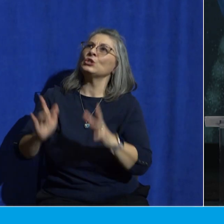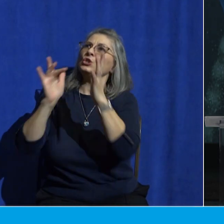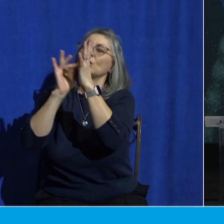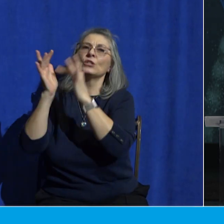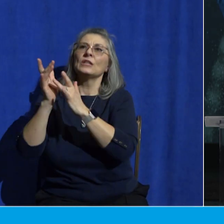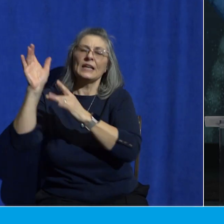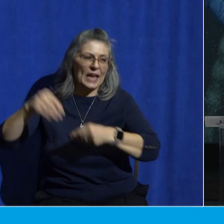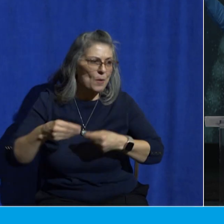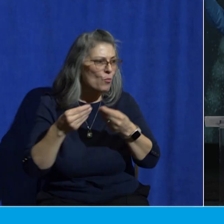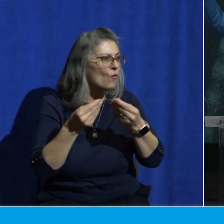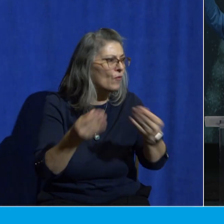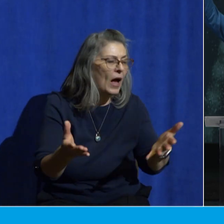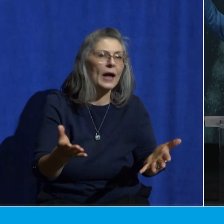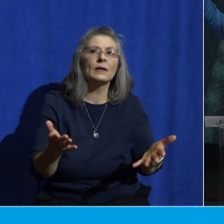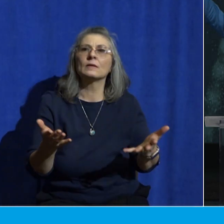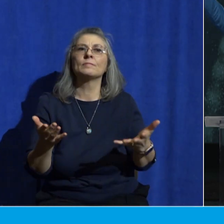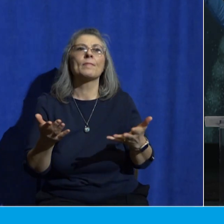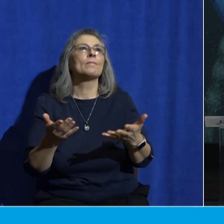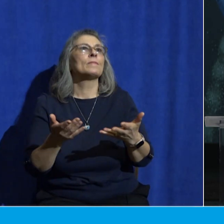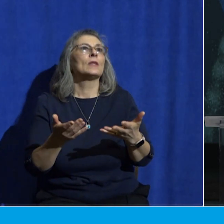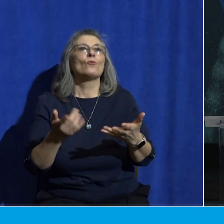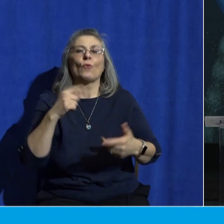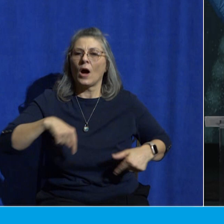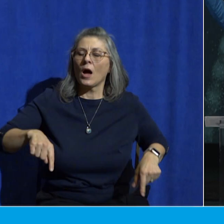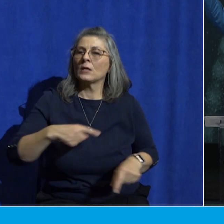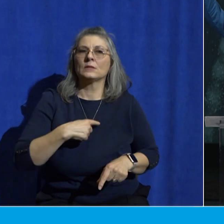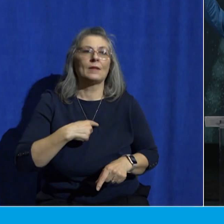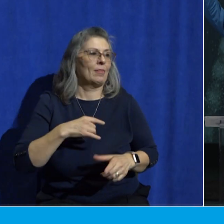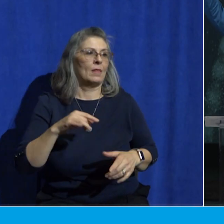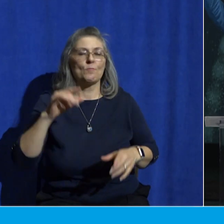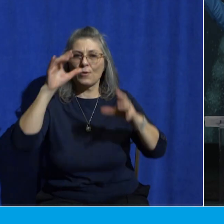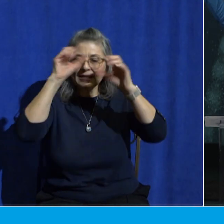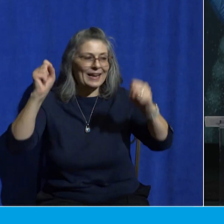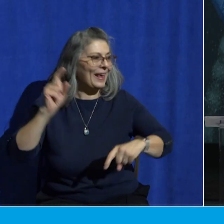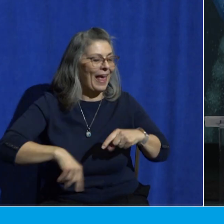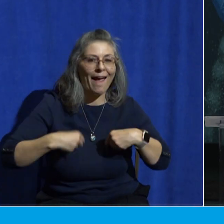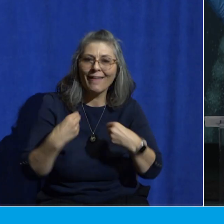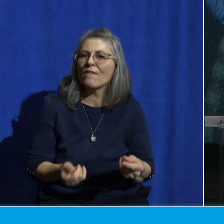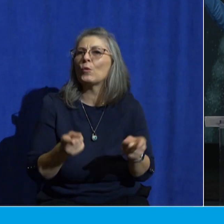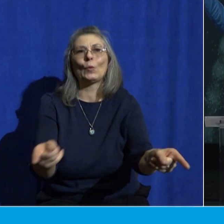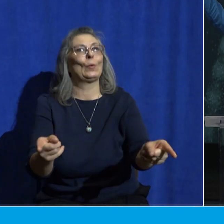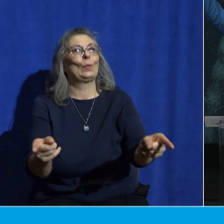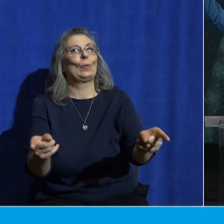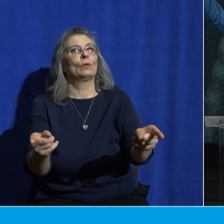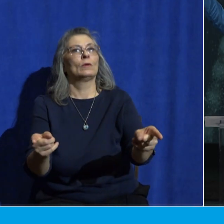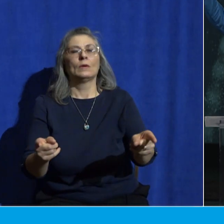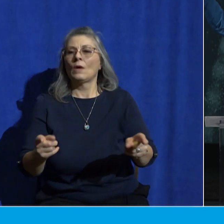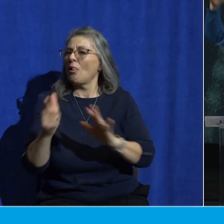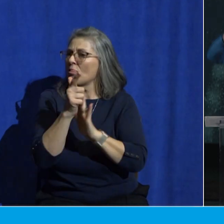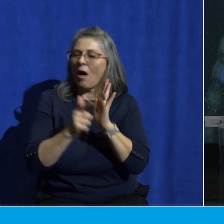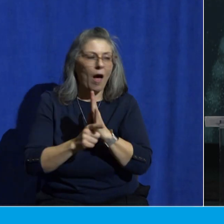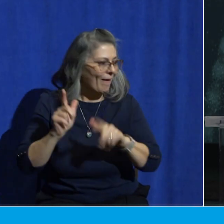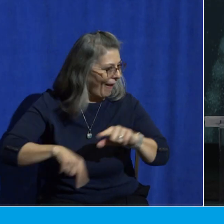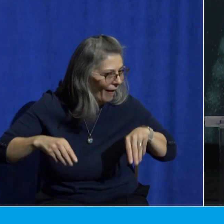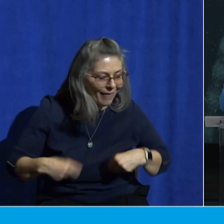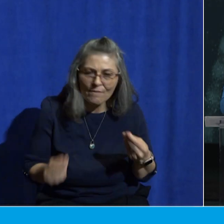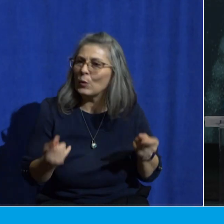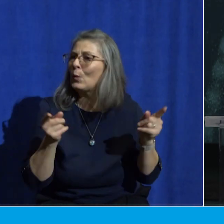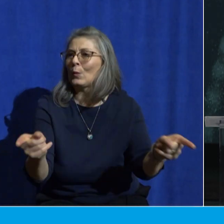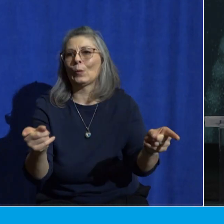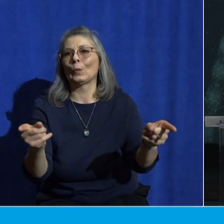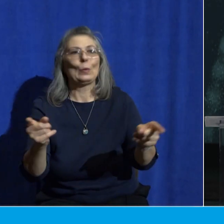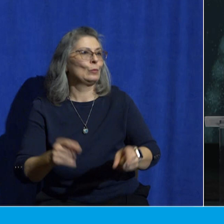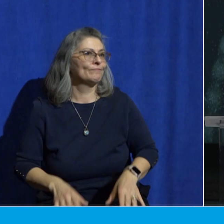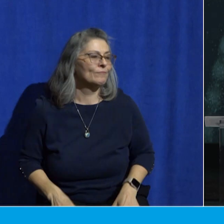no policy, politician, or president can ever provide. Amen. If you're